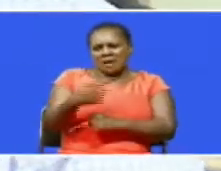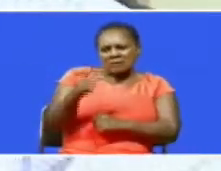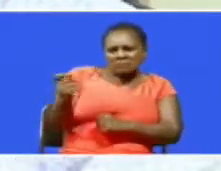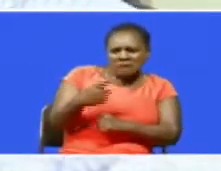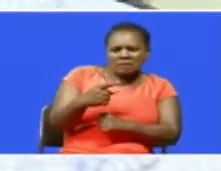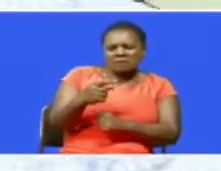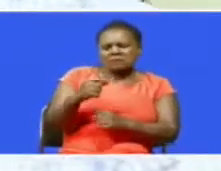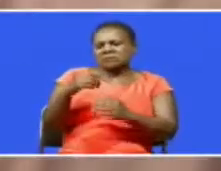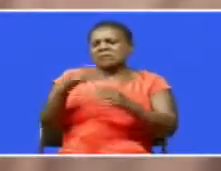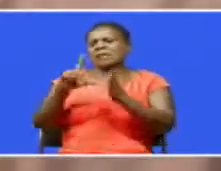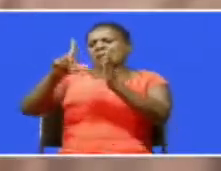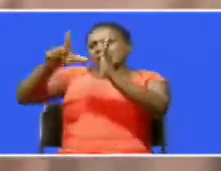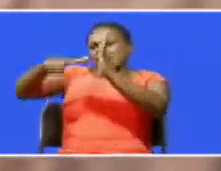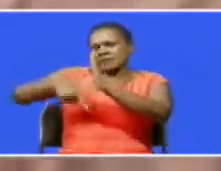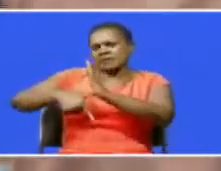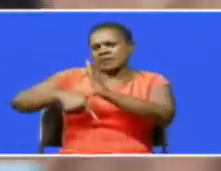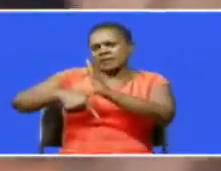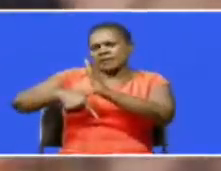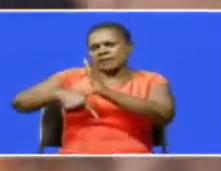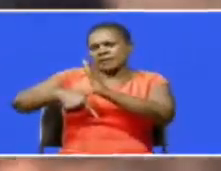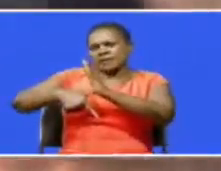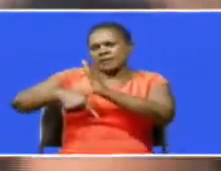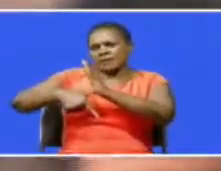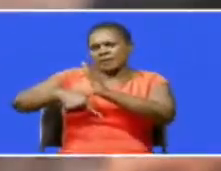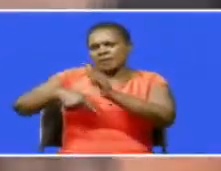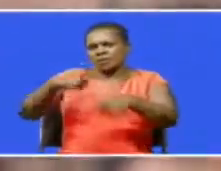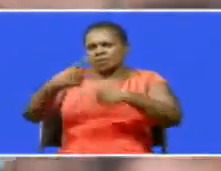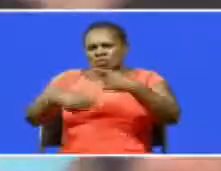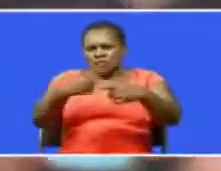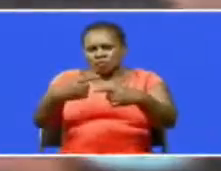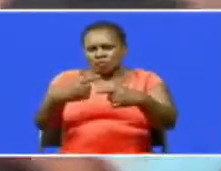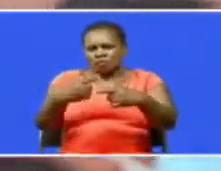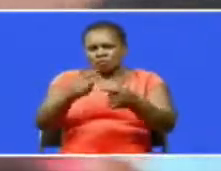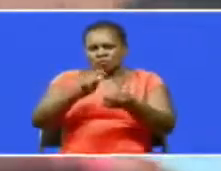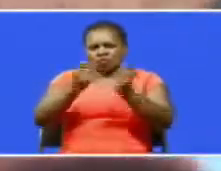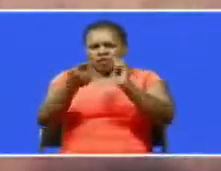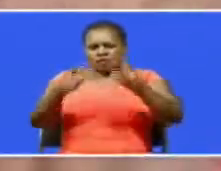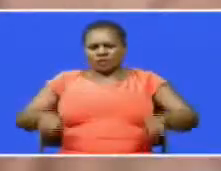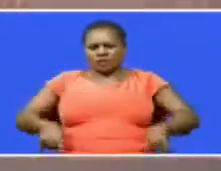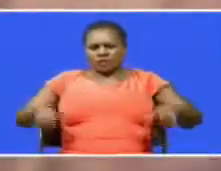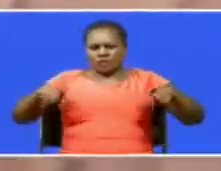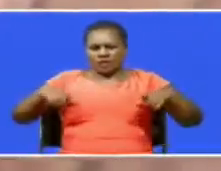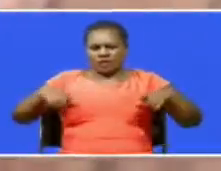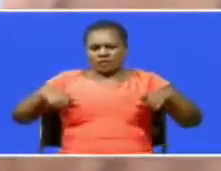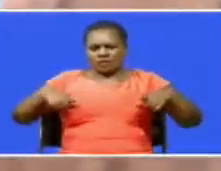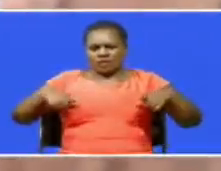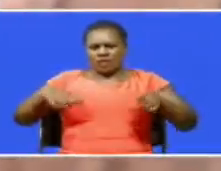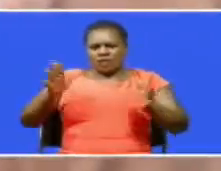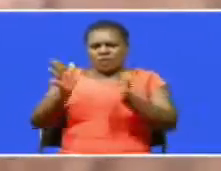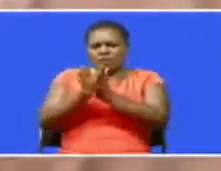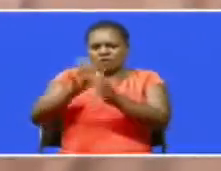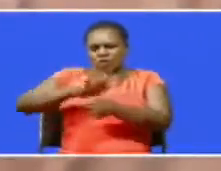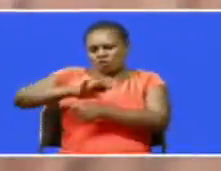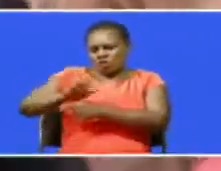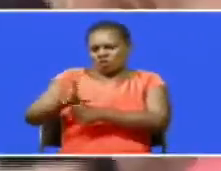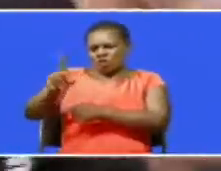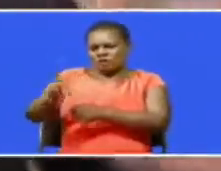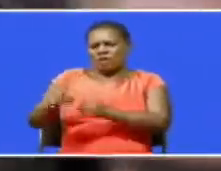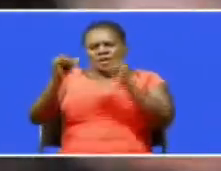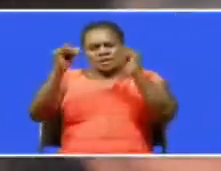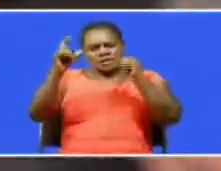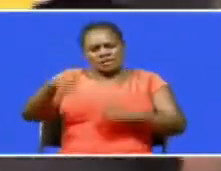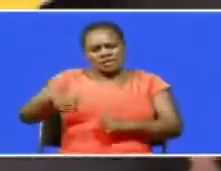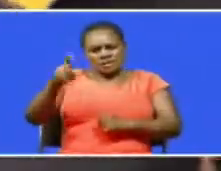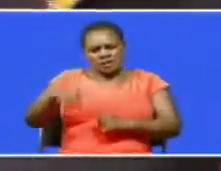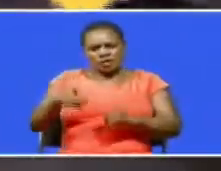year or so down the line. As we continue to adjust our lives to living with COVID-19, there's a